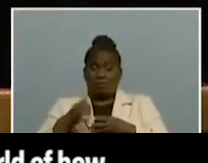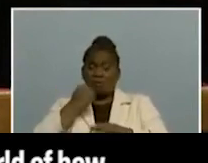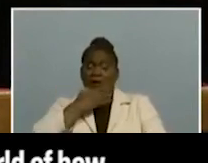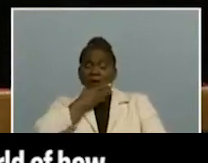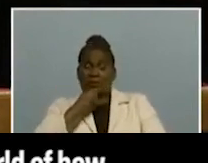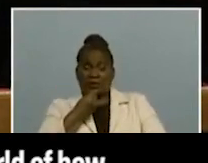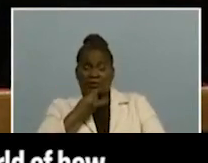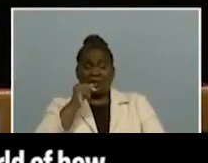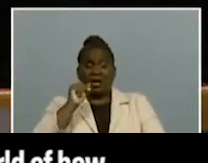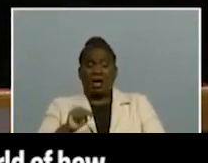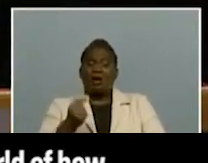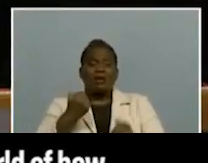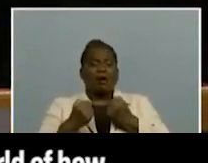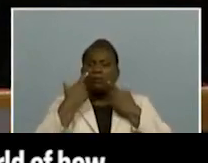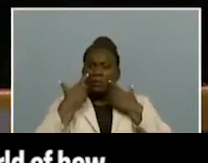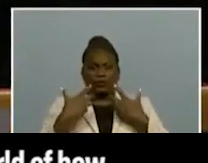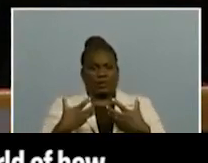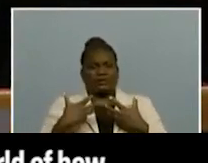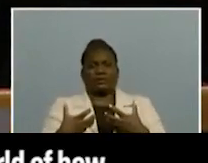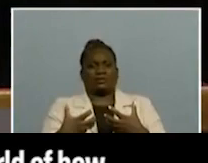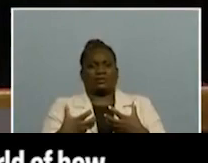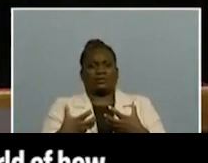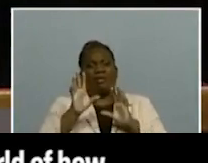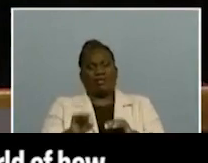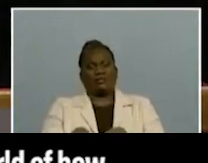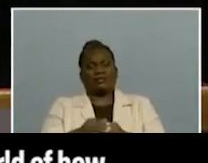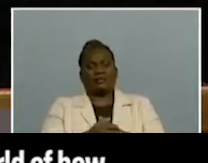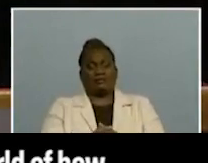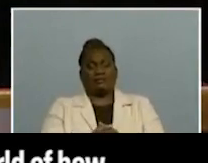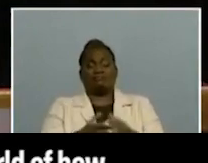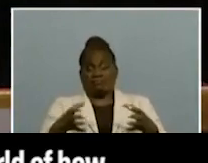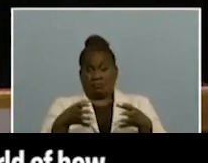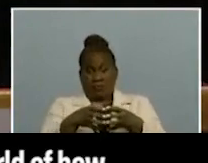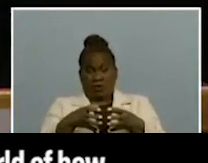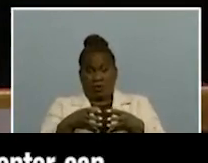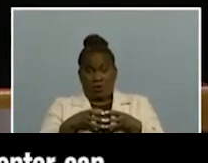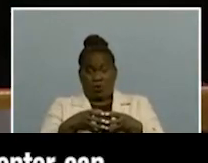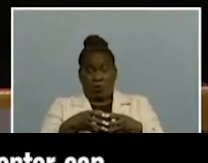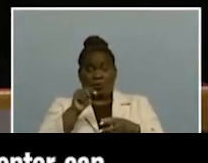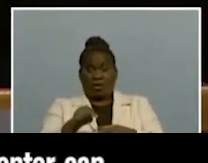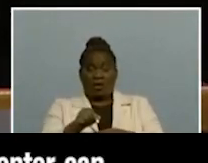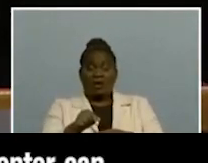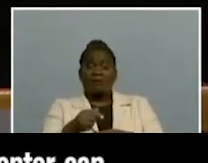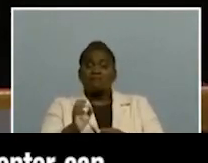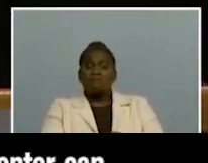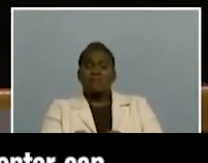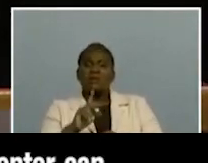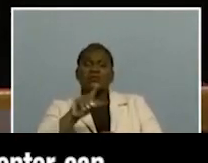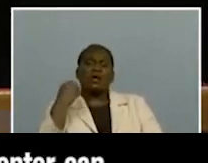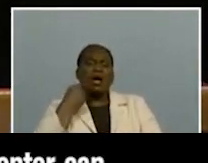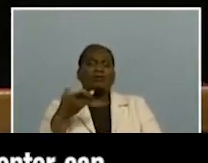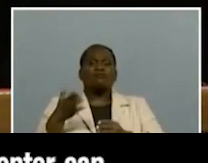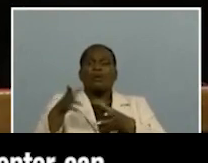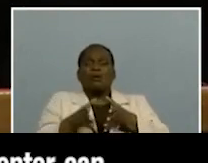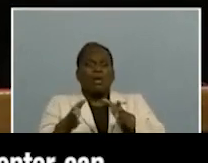a lesson to the world of how political will and the humanitarian position of the revolution, along with public policies that put